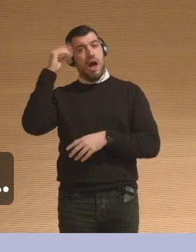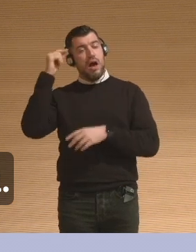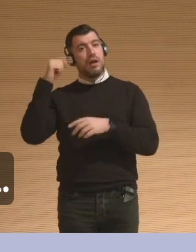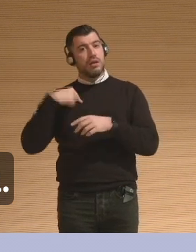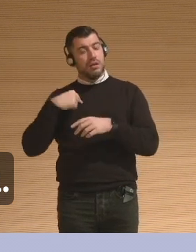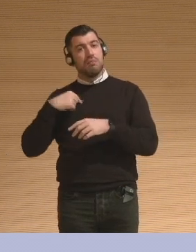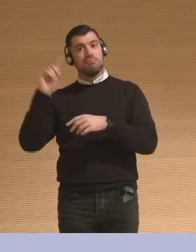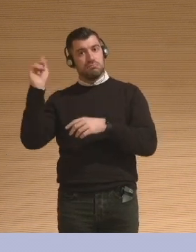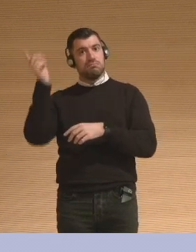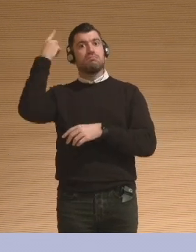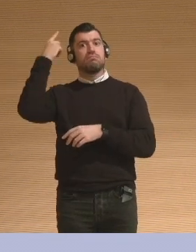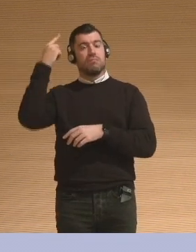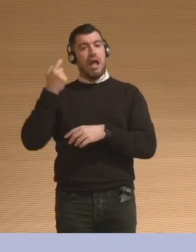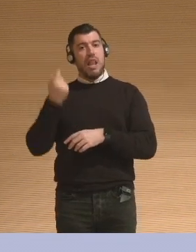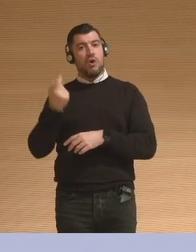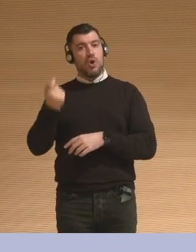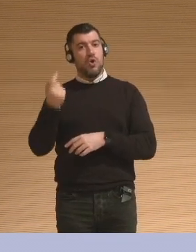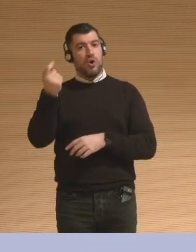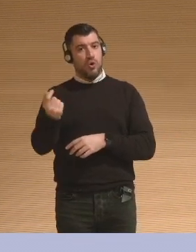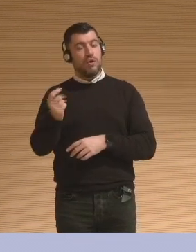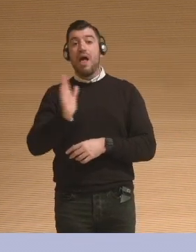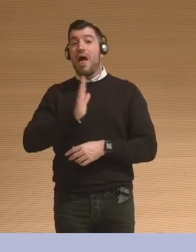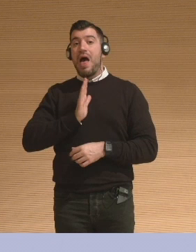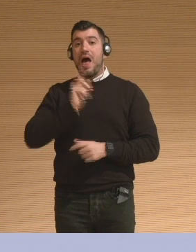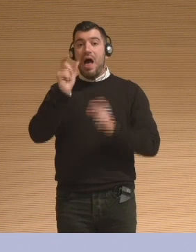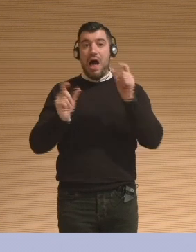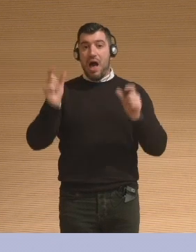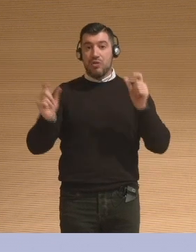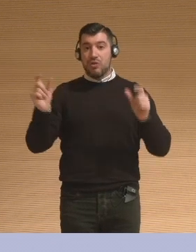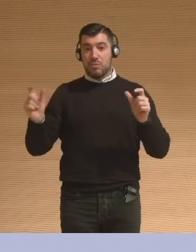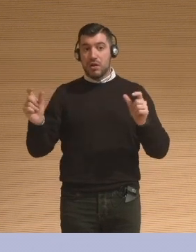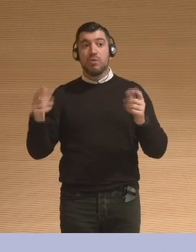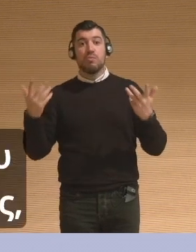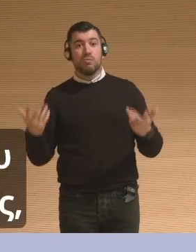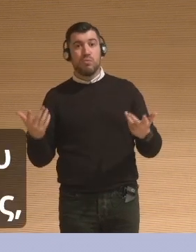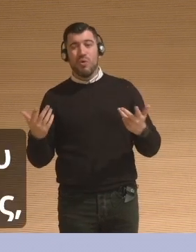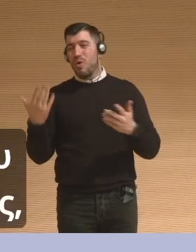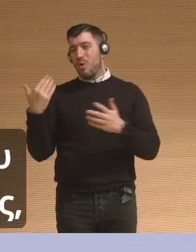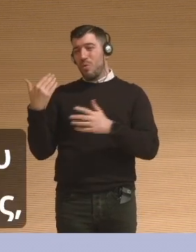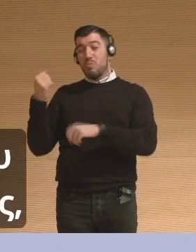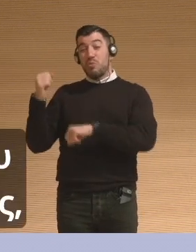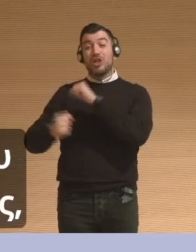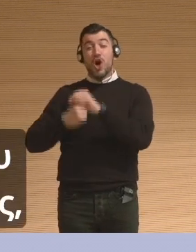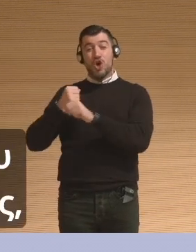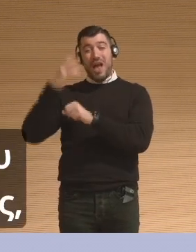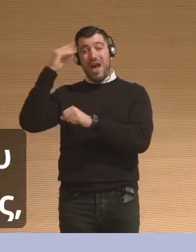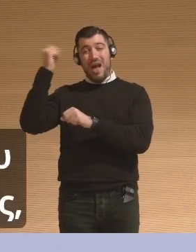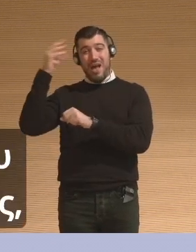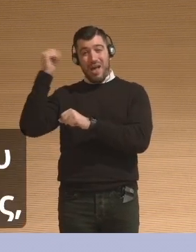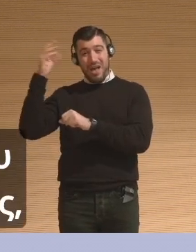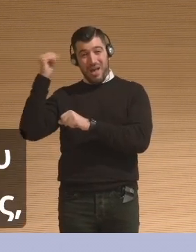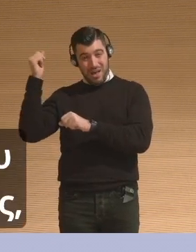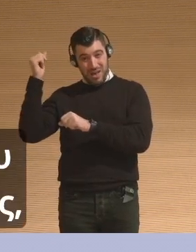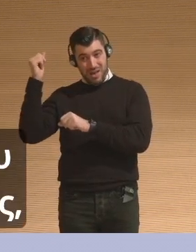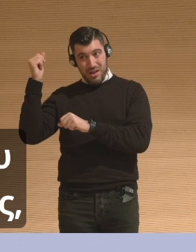developing dementia. While part of the association could be explained by social factors such as marital status,